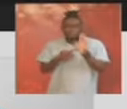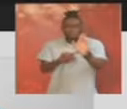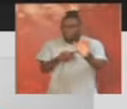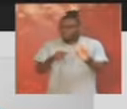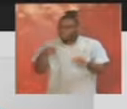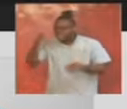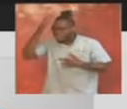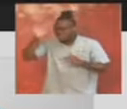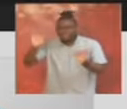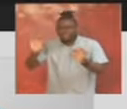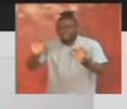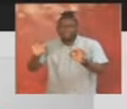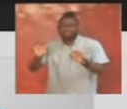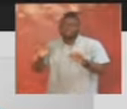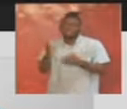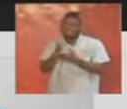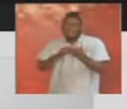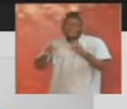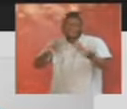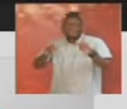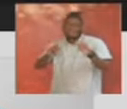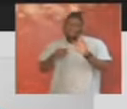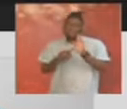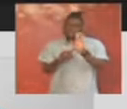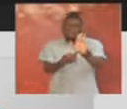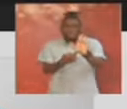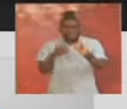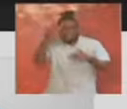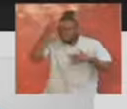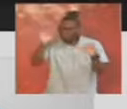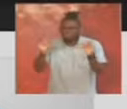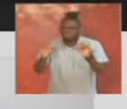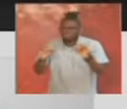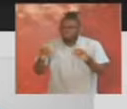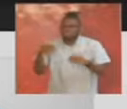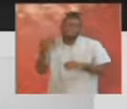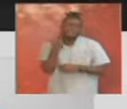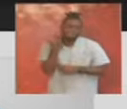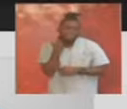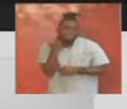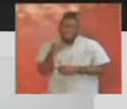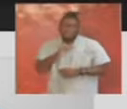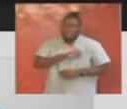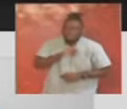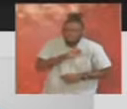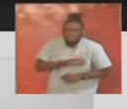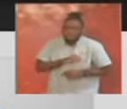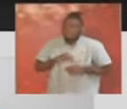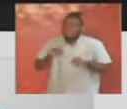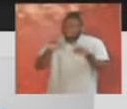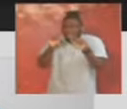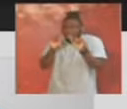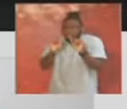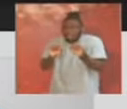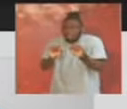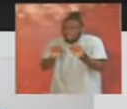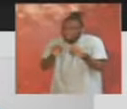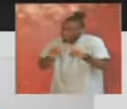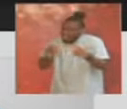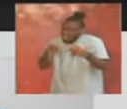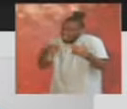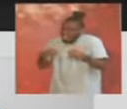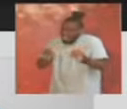not have symptoms but can be infected with COVID-19 and can spread the virus. So again, the importance of